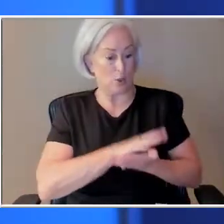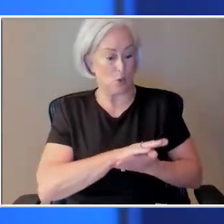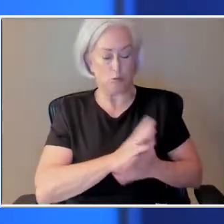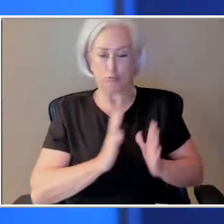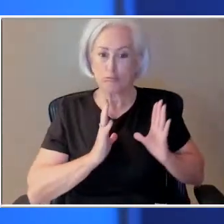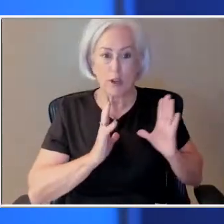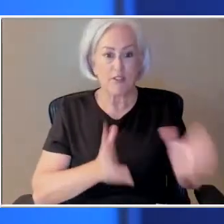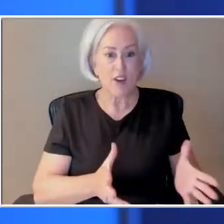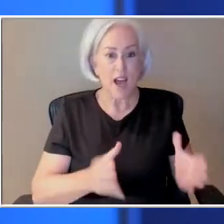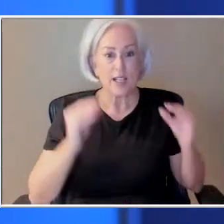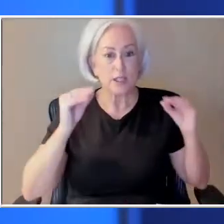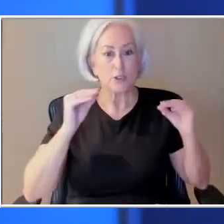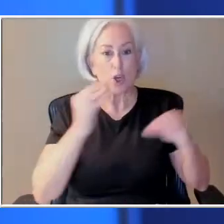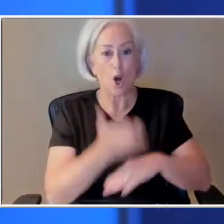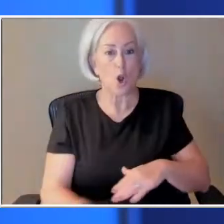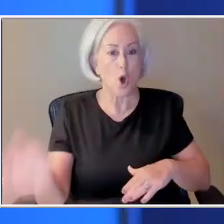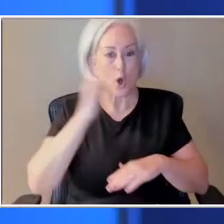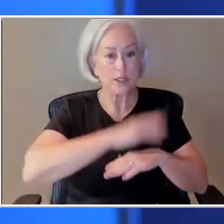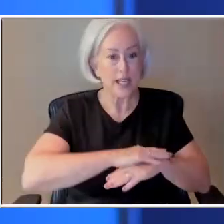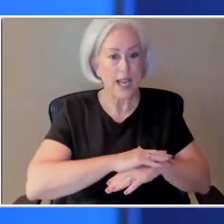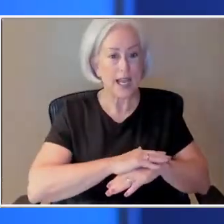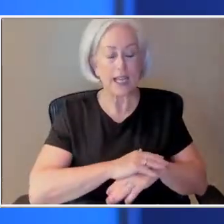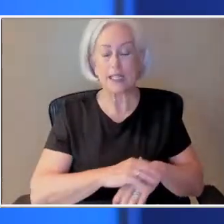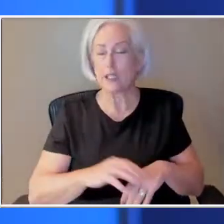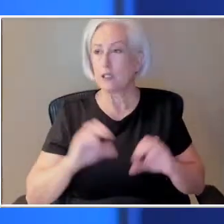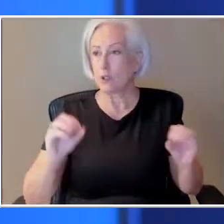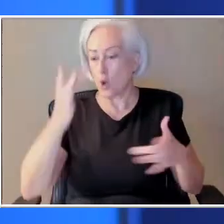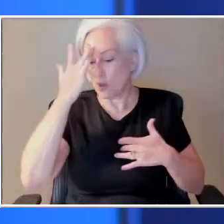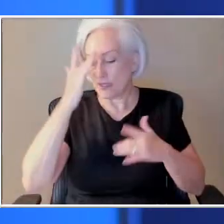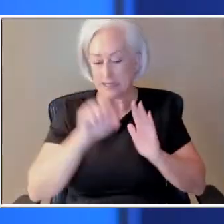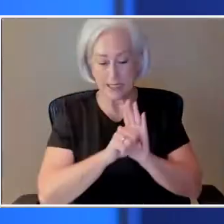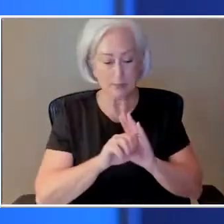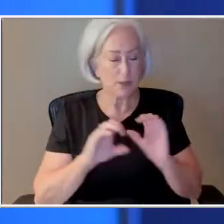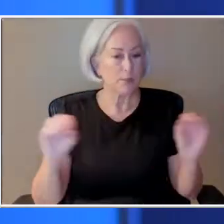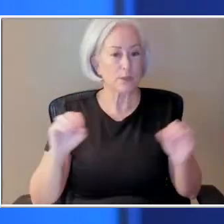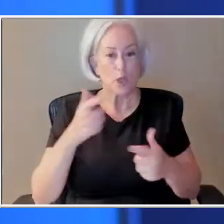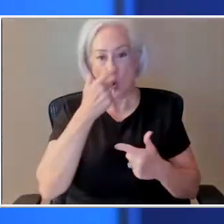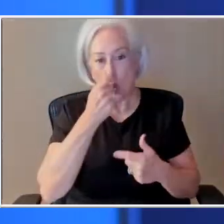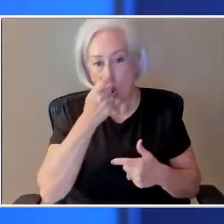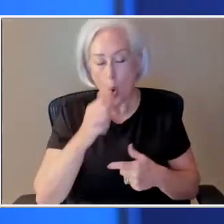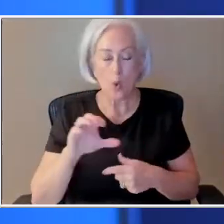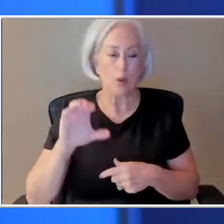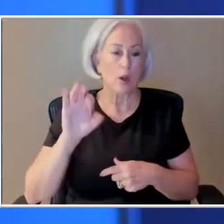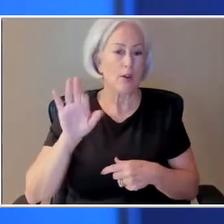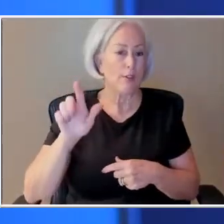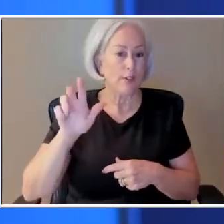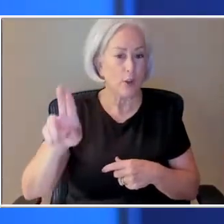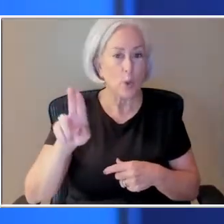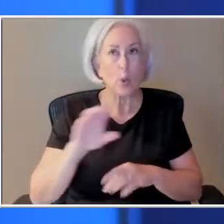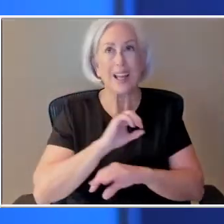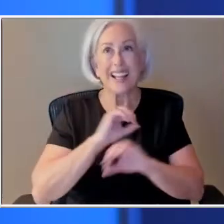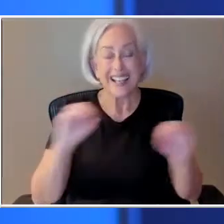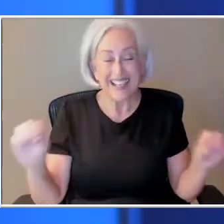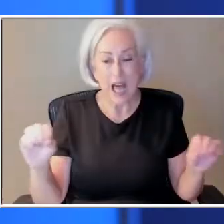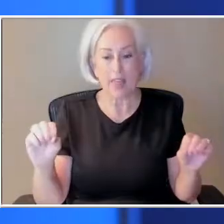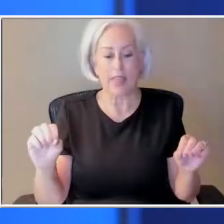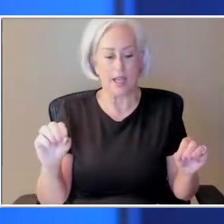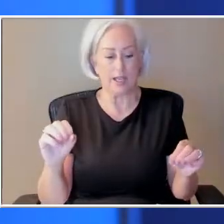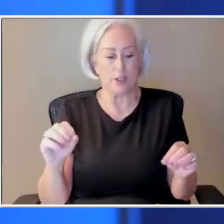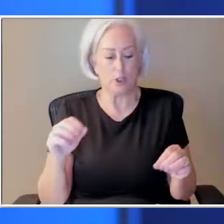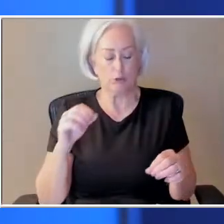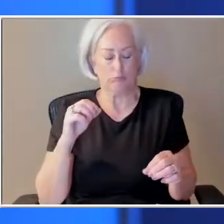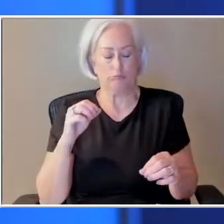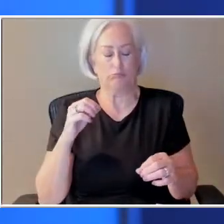no cold, no symptoms, no flu, nothing that would indicate that I had something going on in my